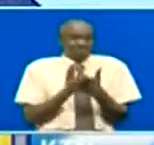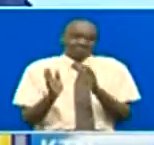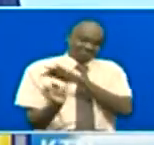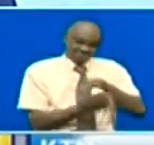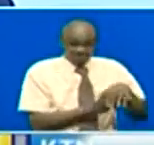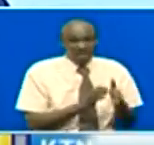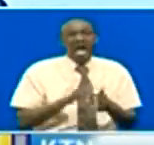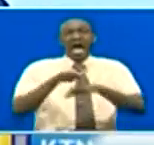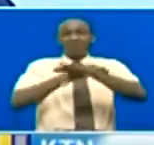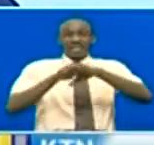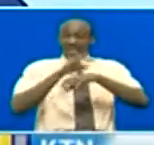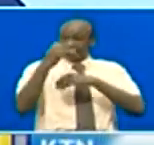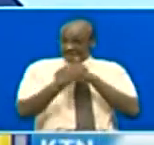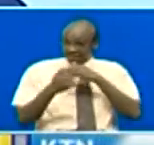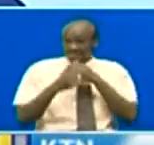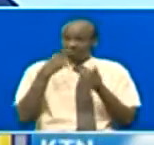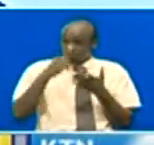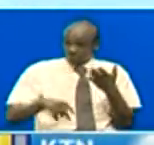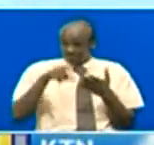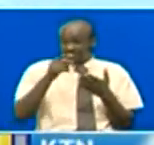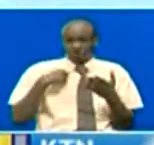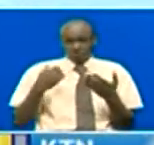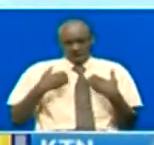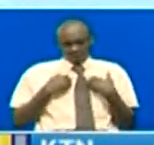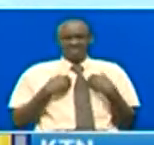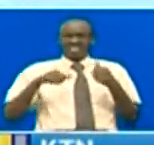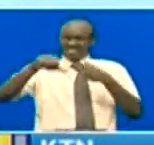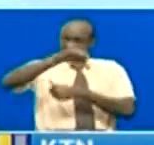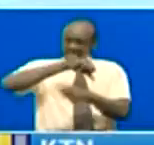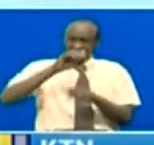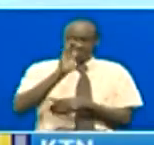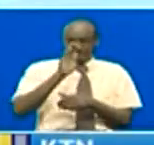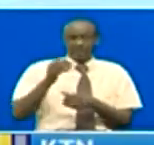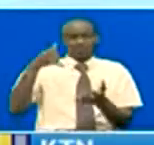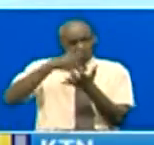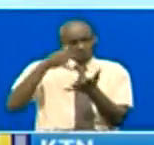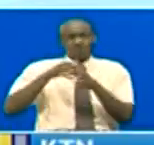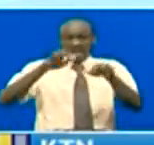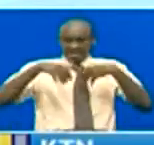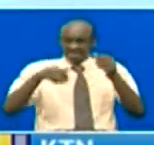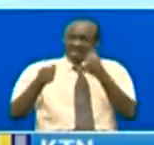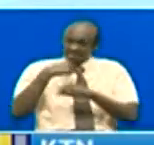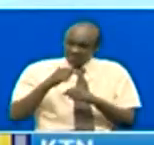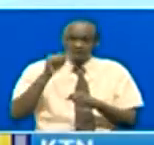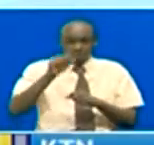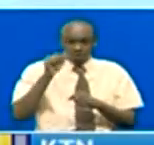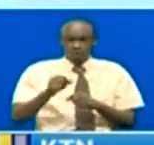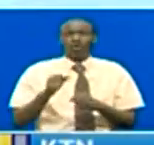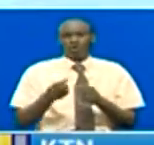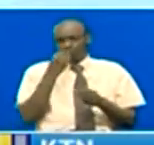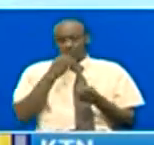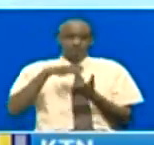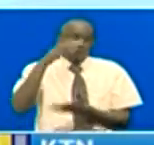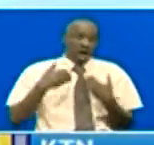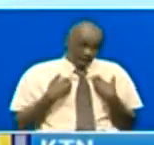move on. African countries have been urged to infuse science in their agricultural activities to help boost their production and